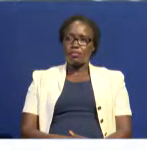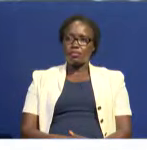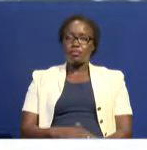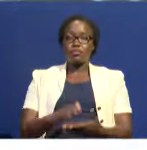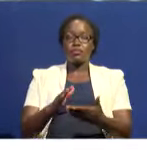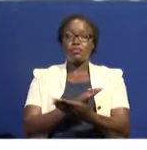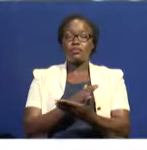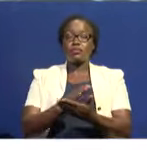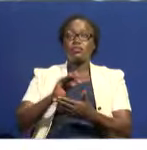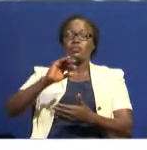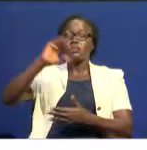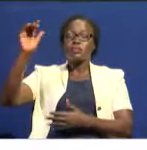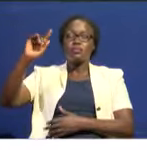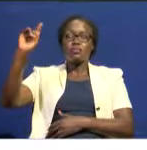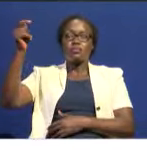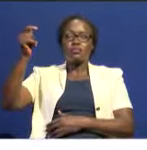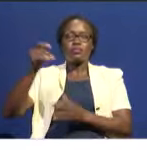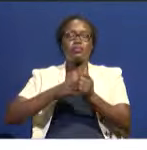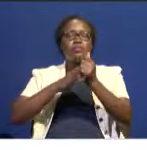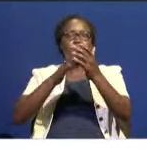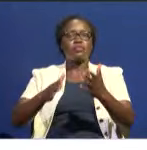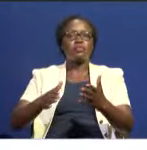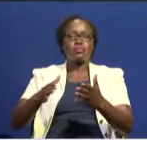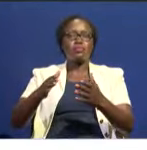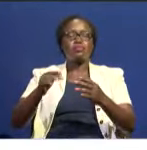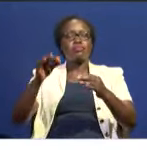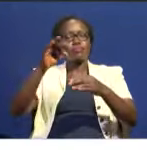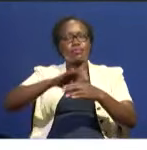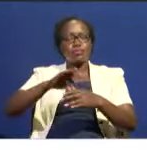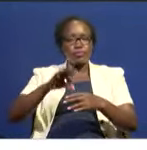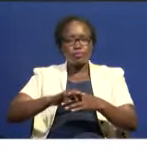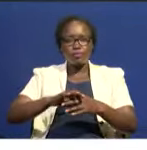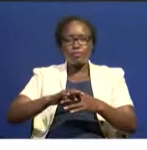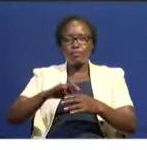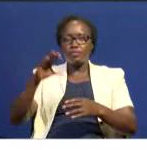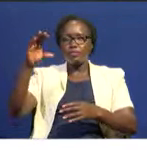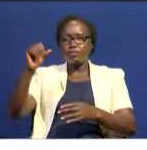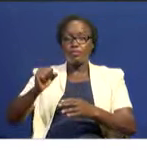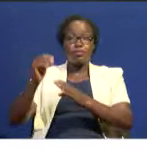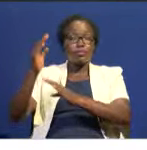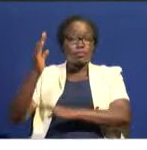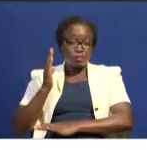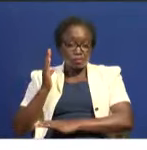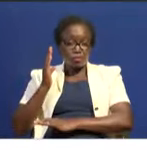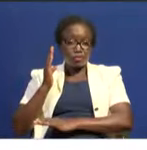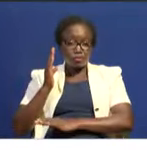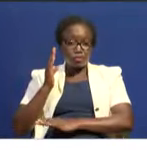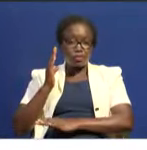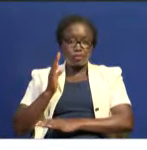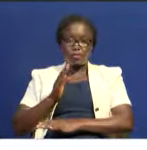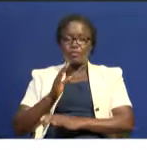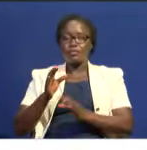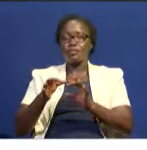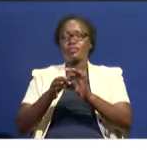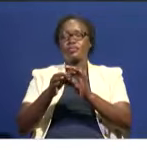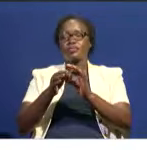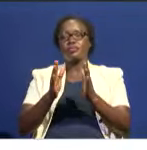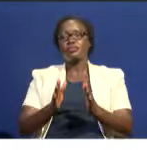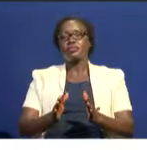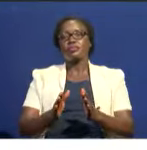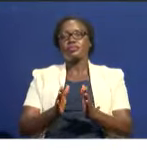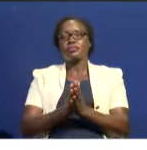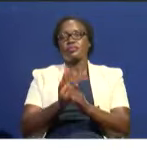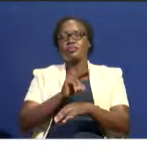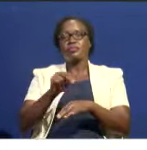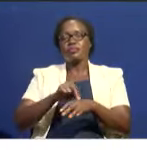A section of Mount Kenya leaders has endorsed Interior Cabinet Secretary Professor Kindiki Kithure as their linkman to